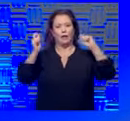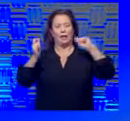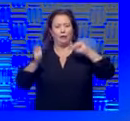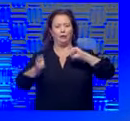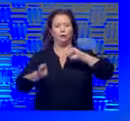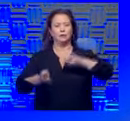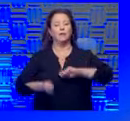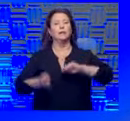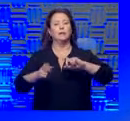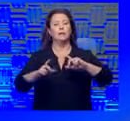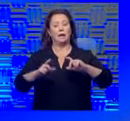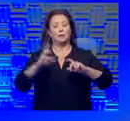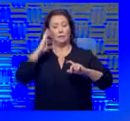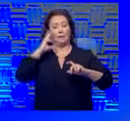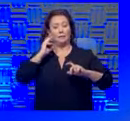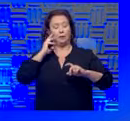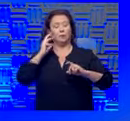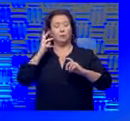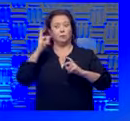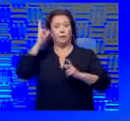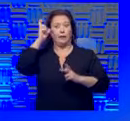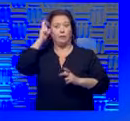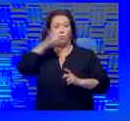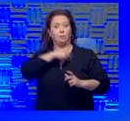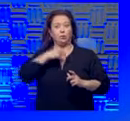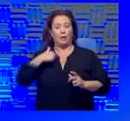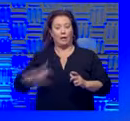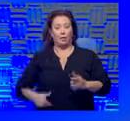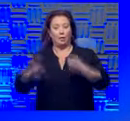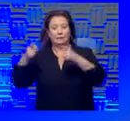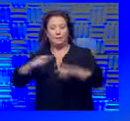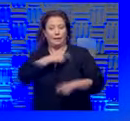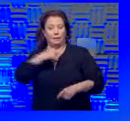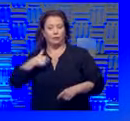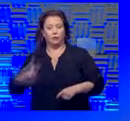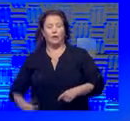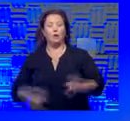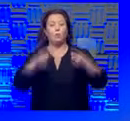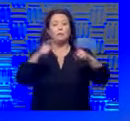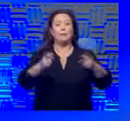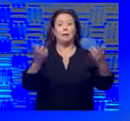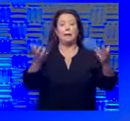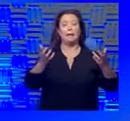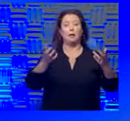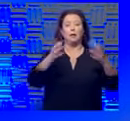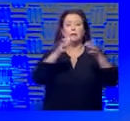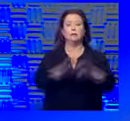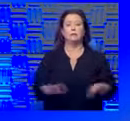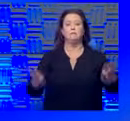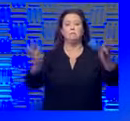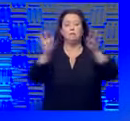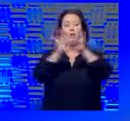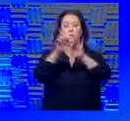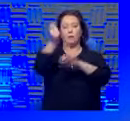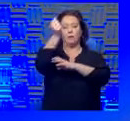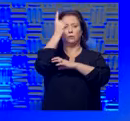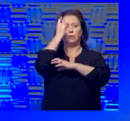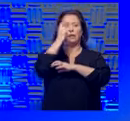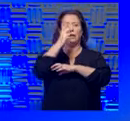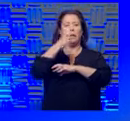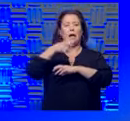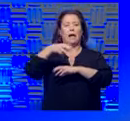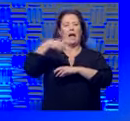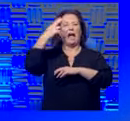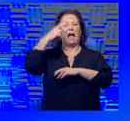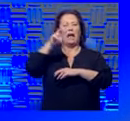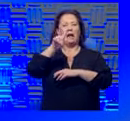original experience from China to our experience here. We are learning that it is so important because we understand you can have very high